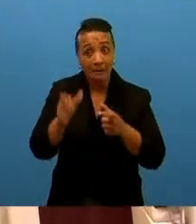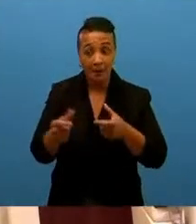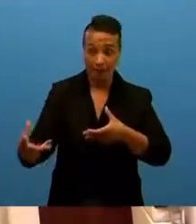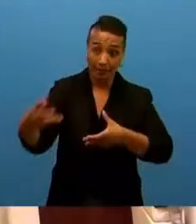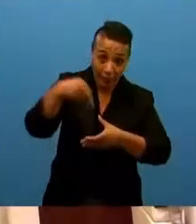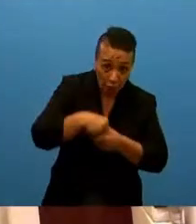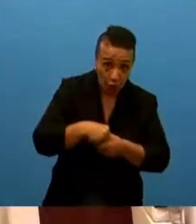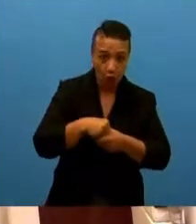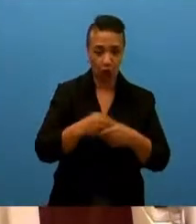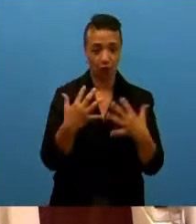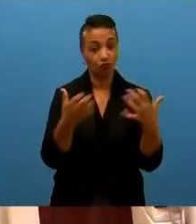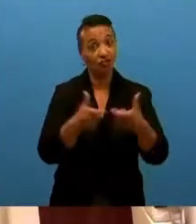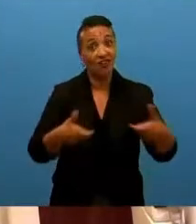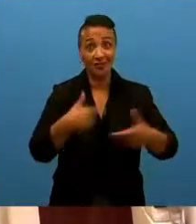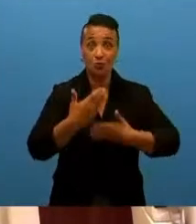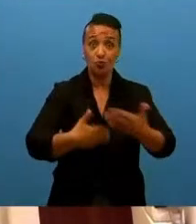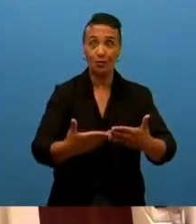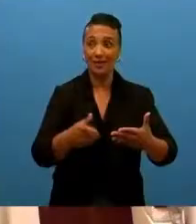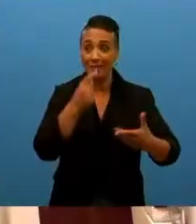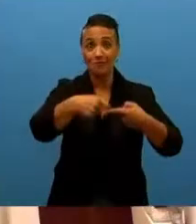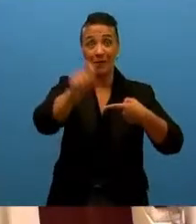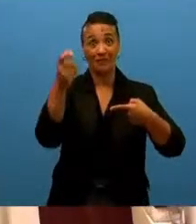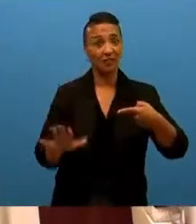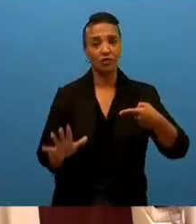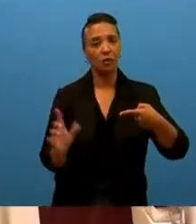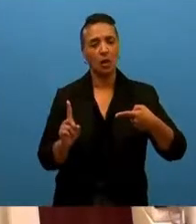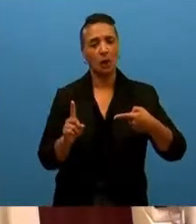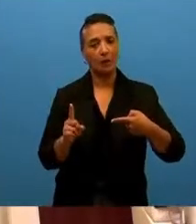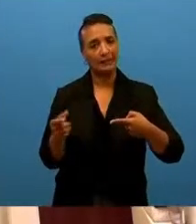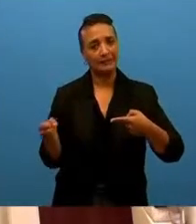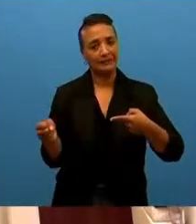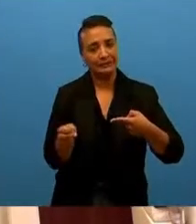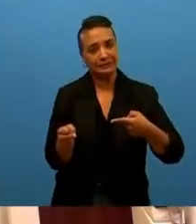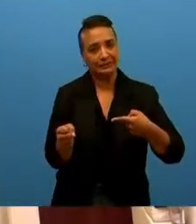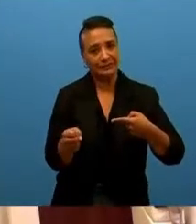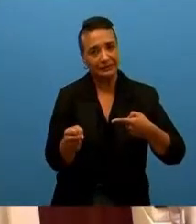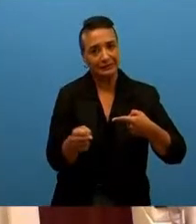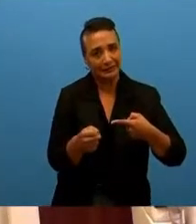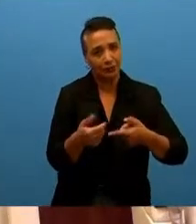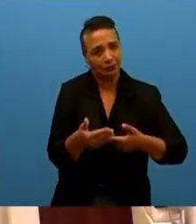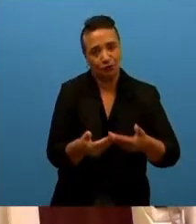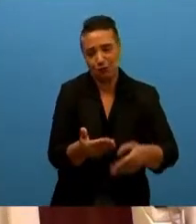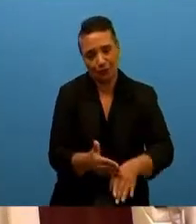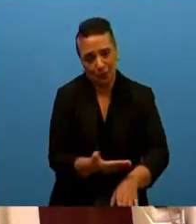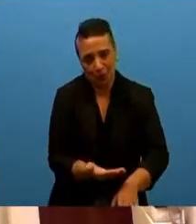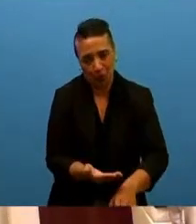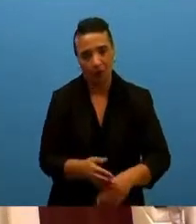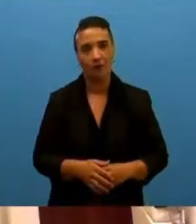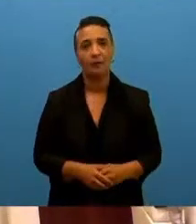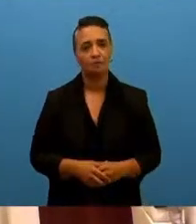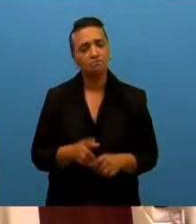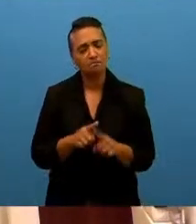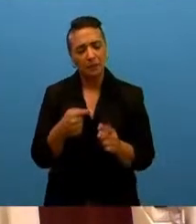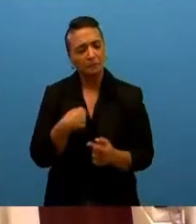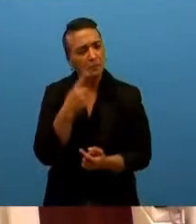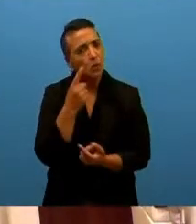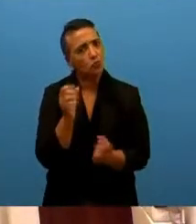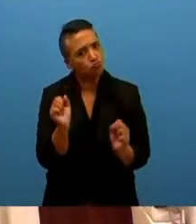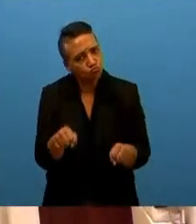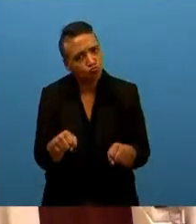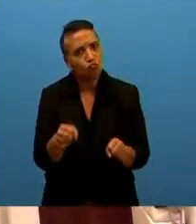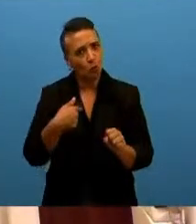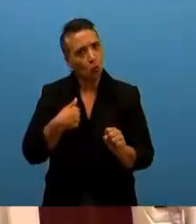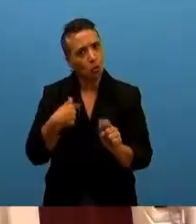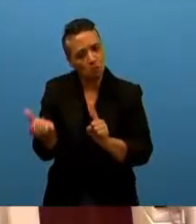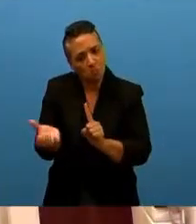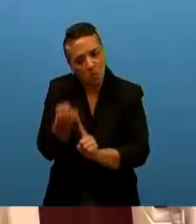General Assembly's processes. Nonetheless, I acknowledge that significant progress has been